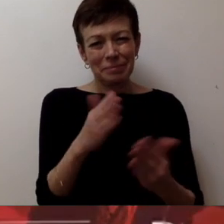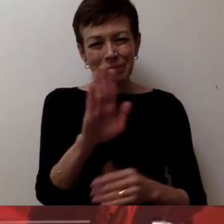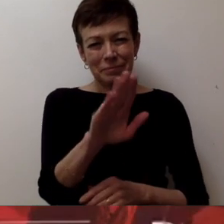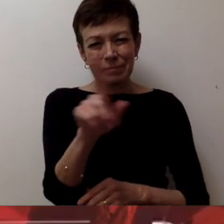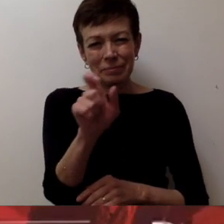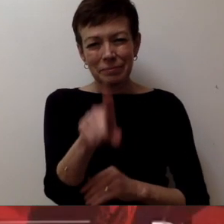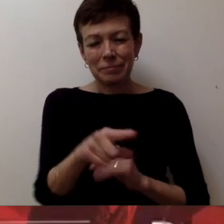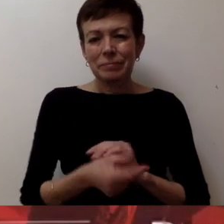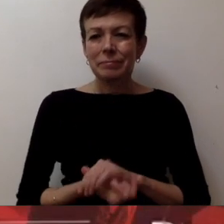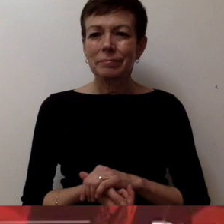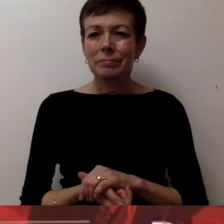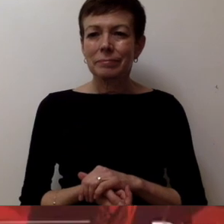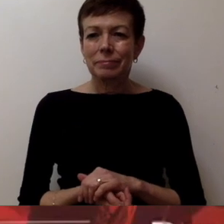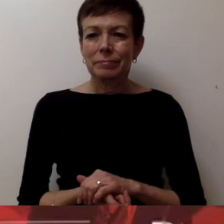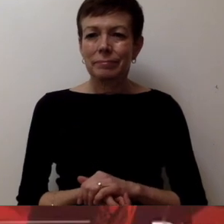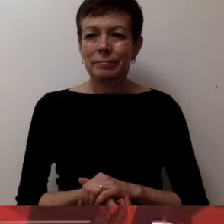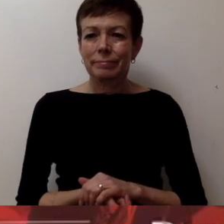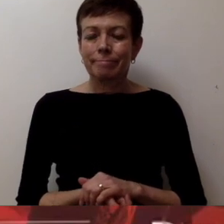Thanks for that question.